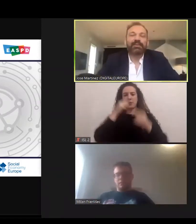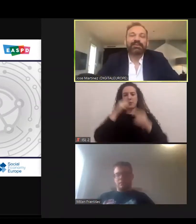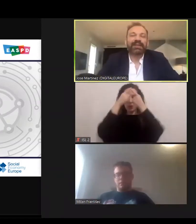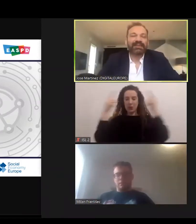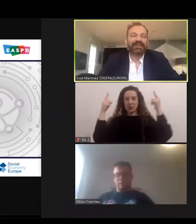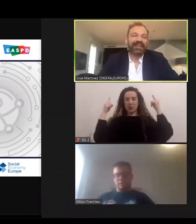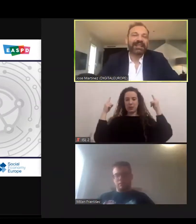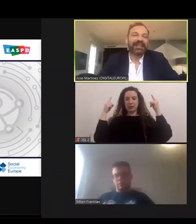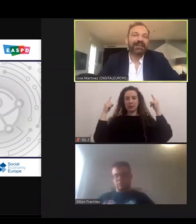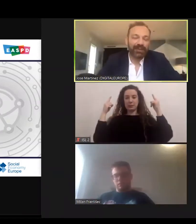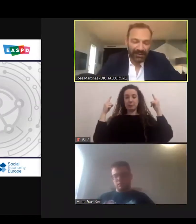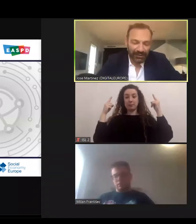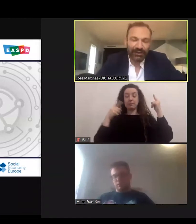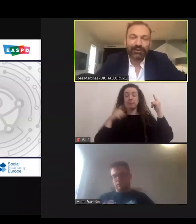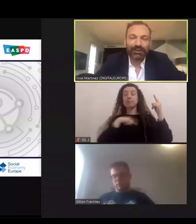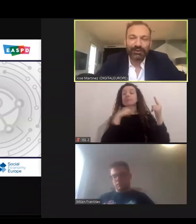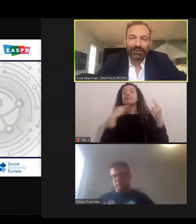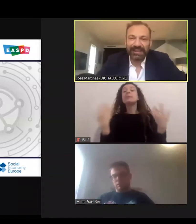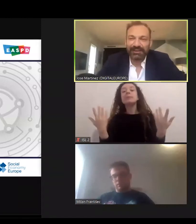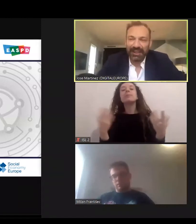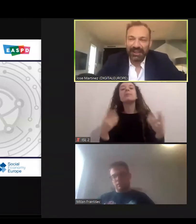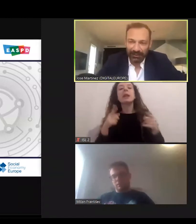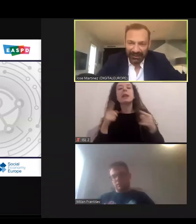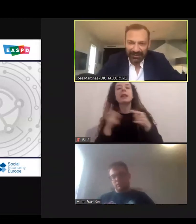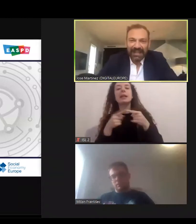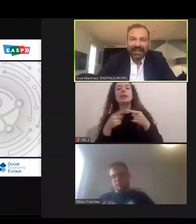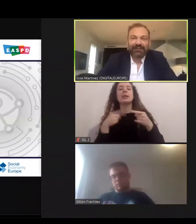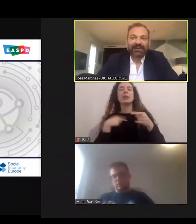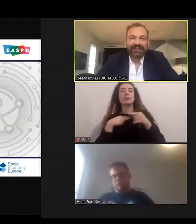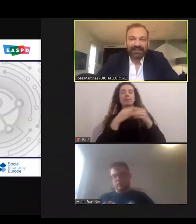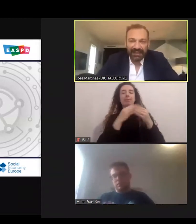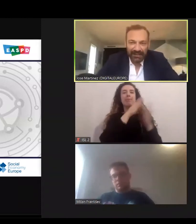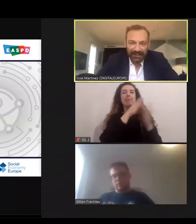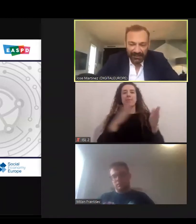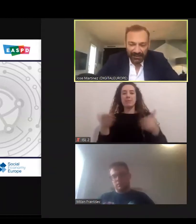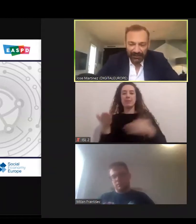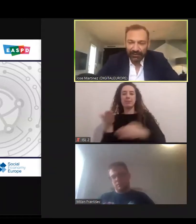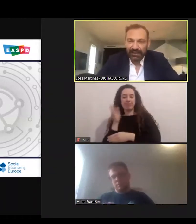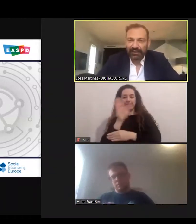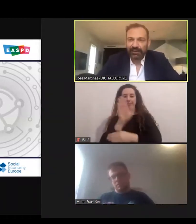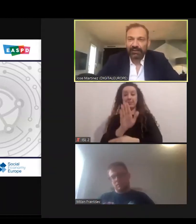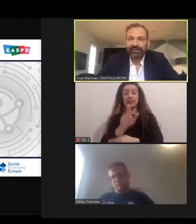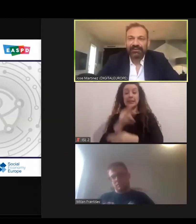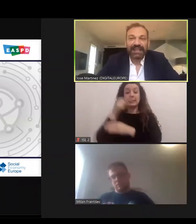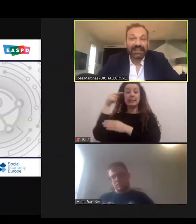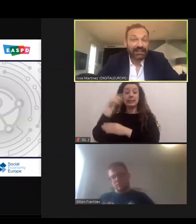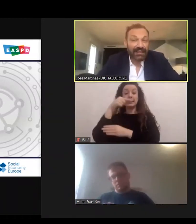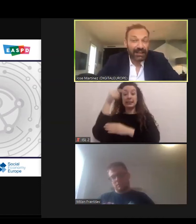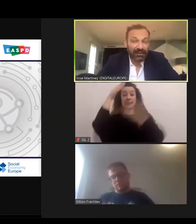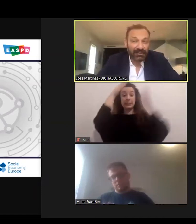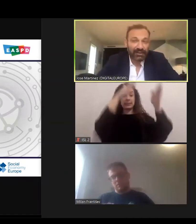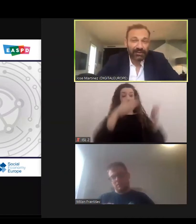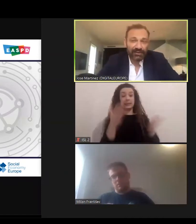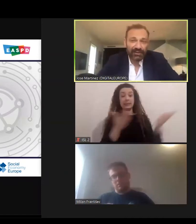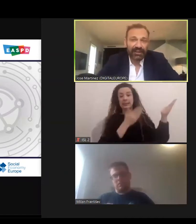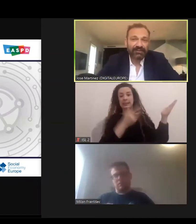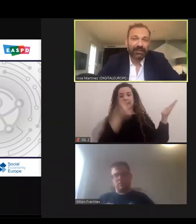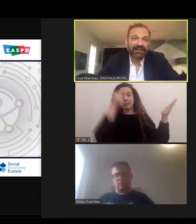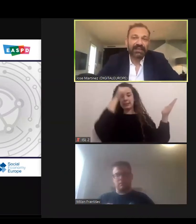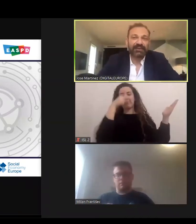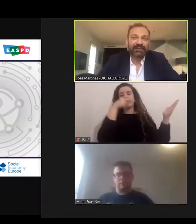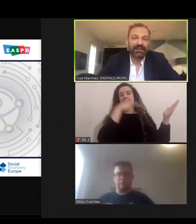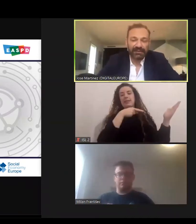First of all, let me thank you, the organizer for this event. It's my